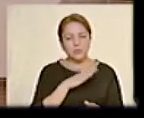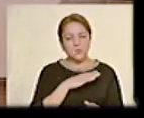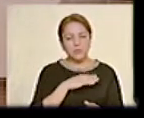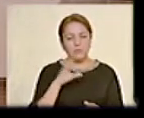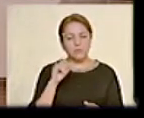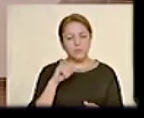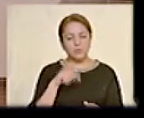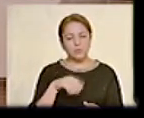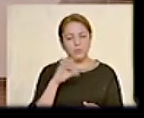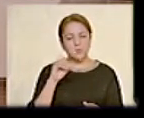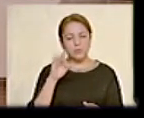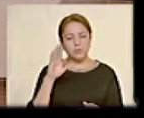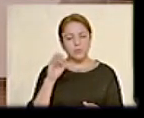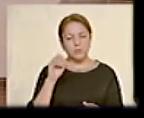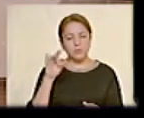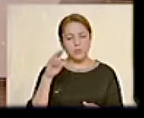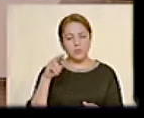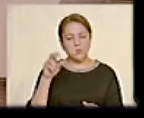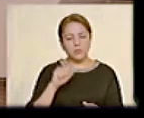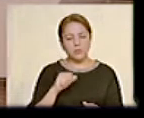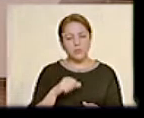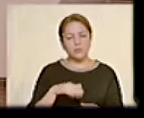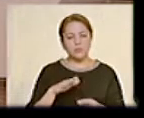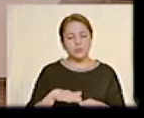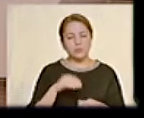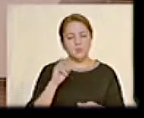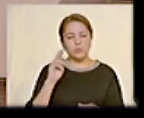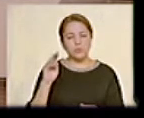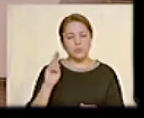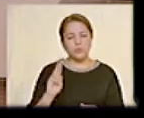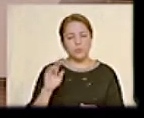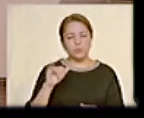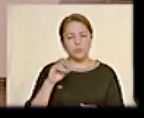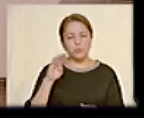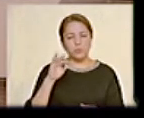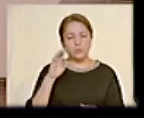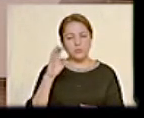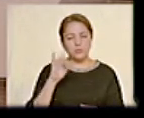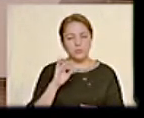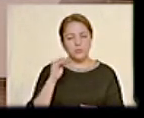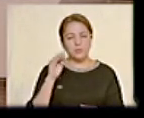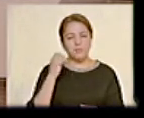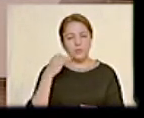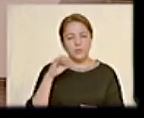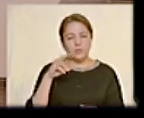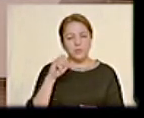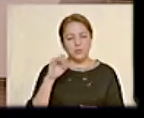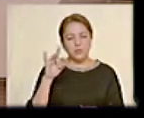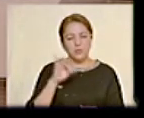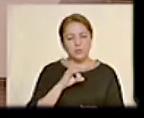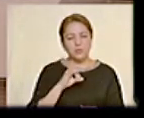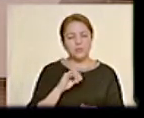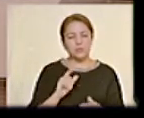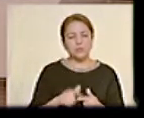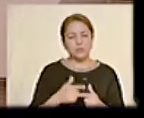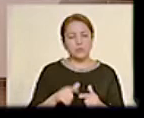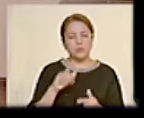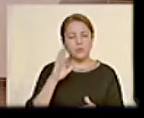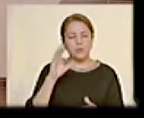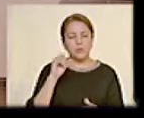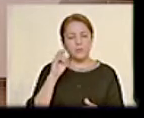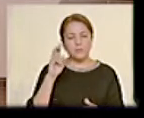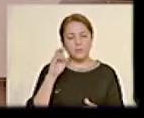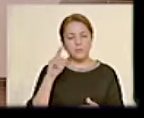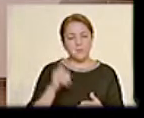o'sha serverda joylashgan qutisi, qutining ichida joylashgan aynan fayllari yoki veb-sahifasi yoki